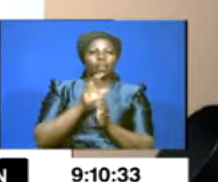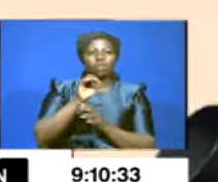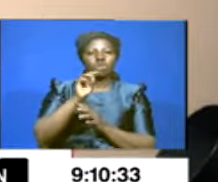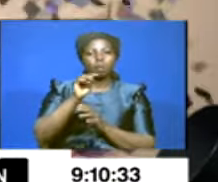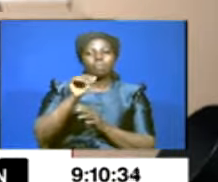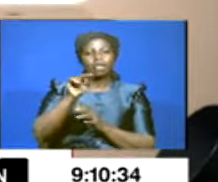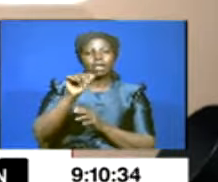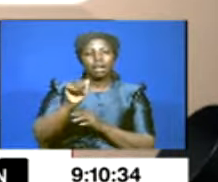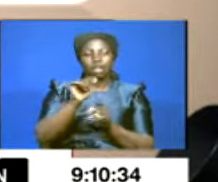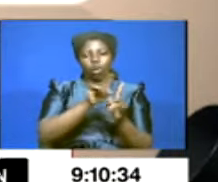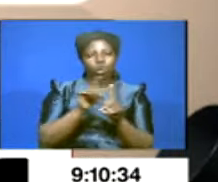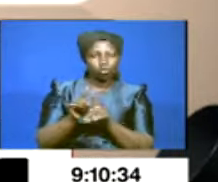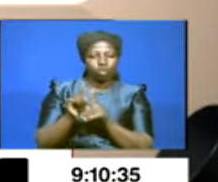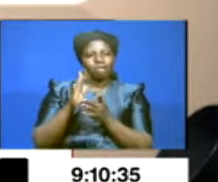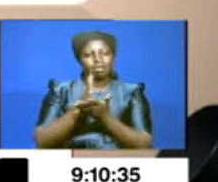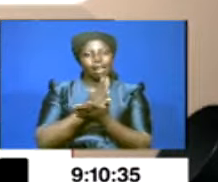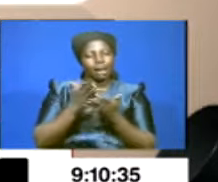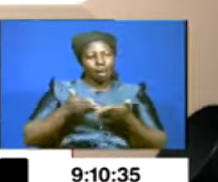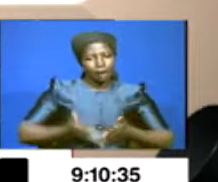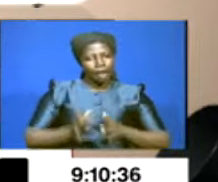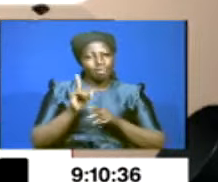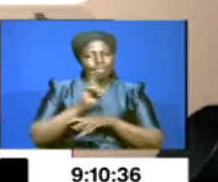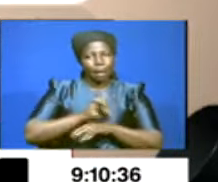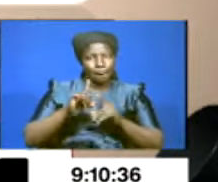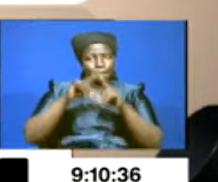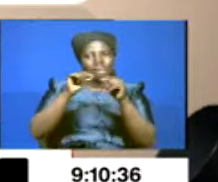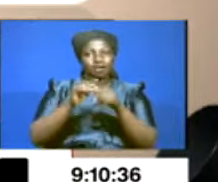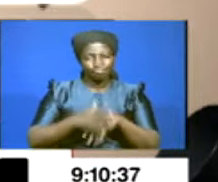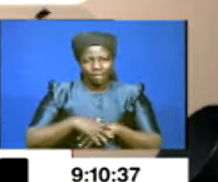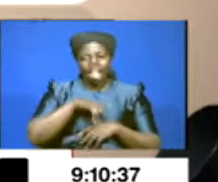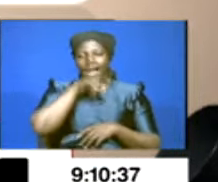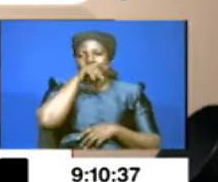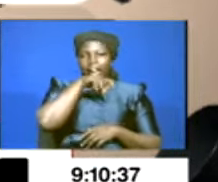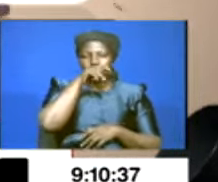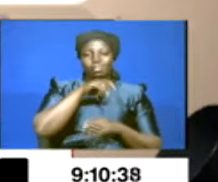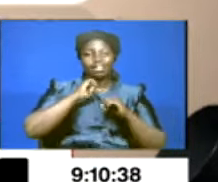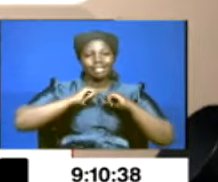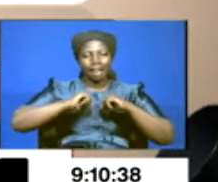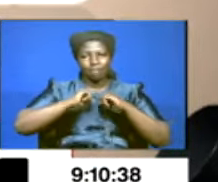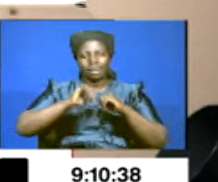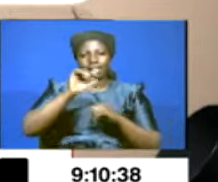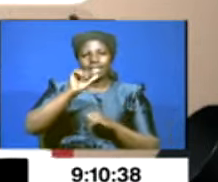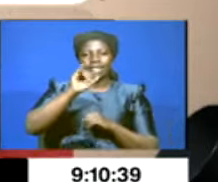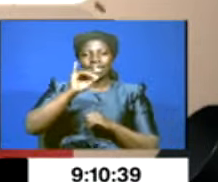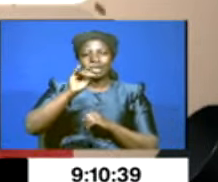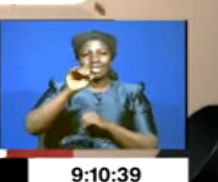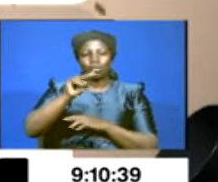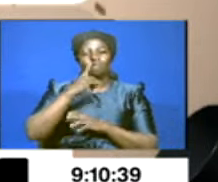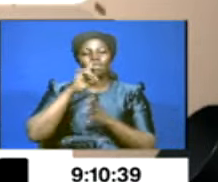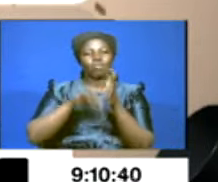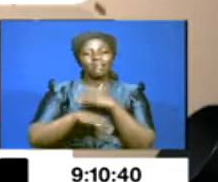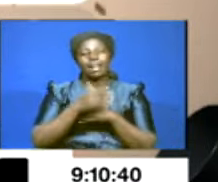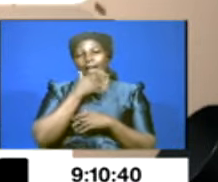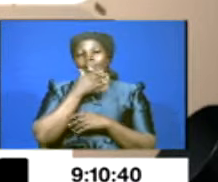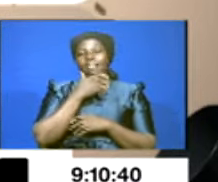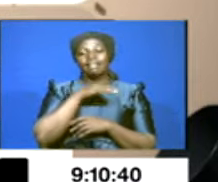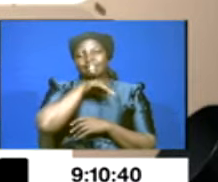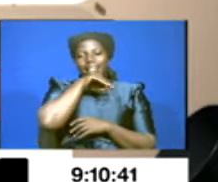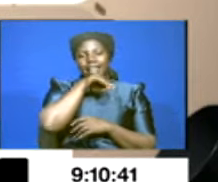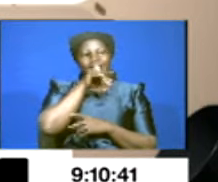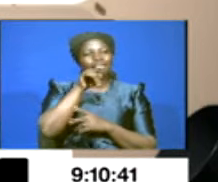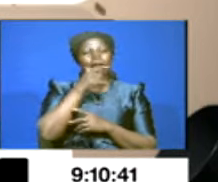Odinga. KANU Chairman Gideon Moi, on his part, described Odinga as a gentleman revered for his